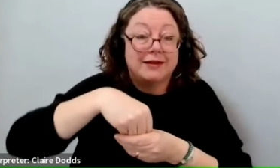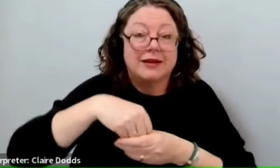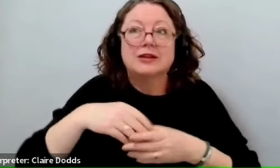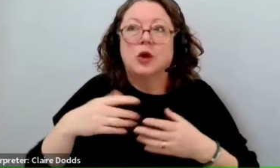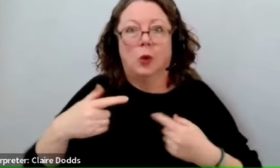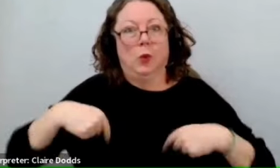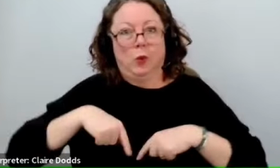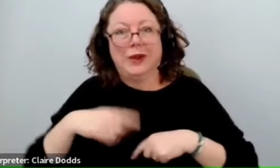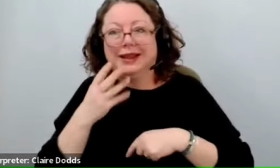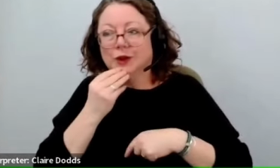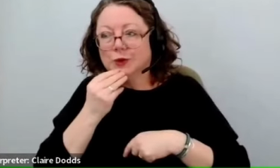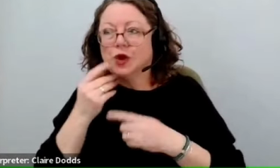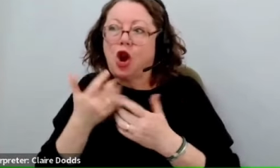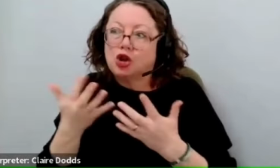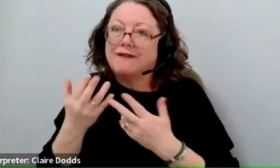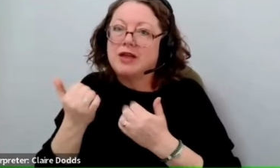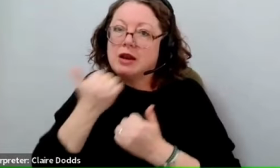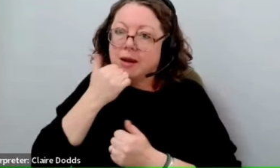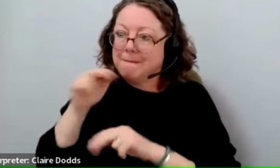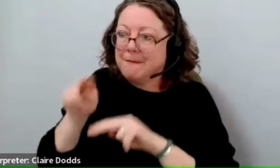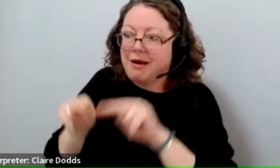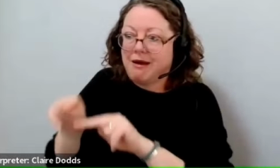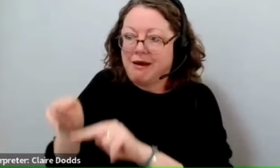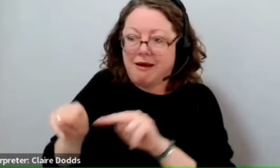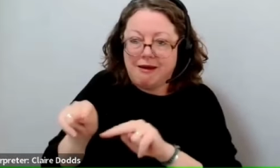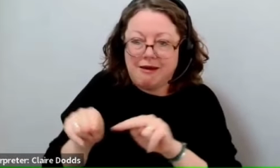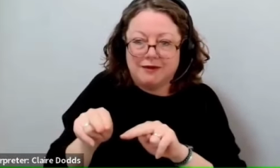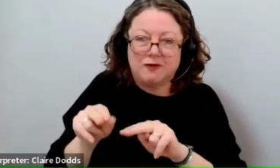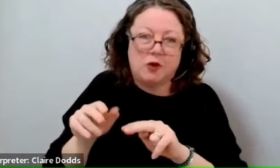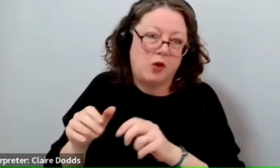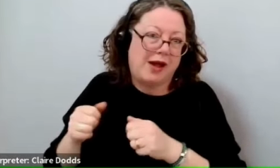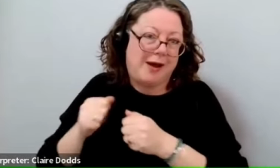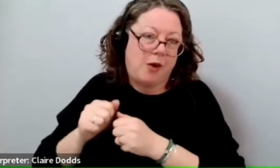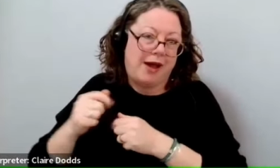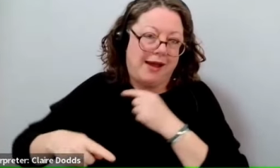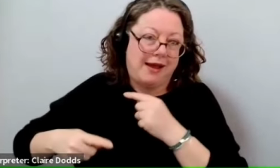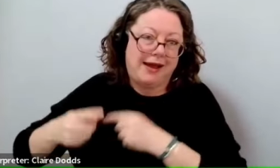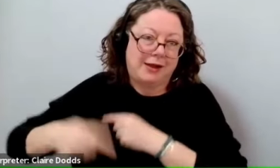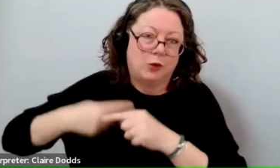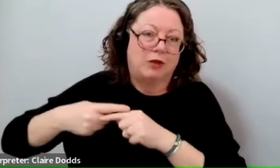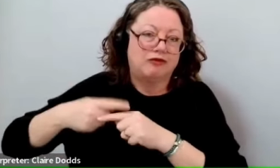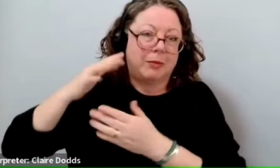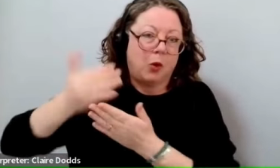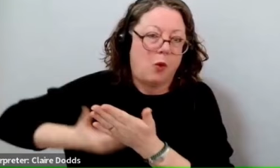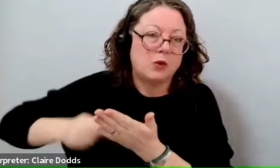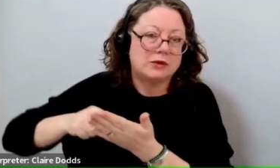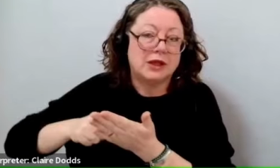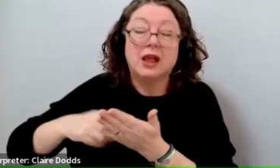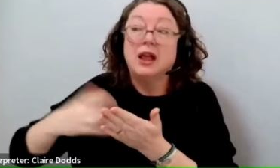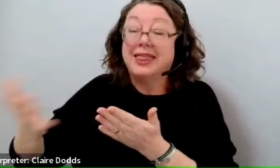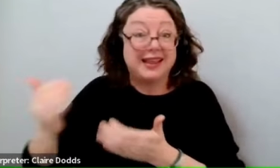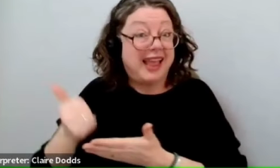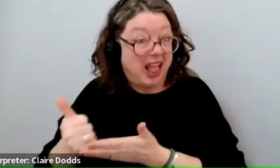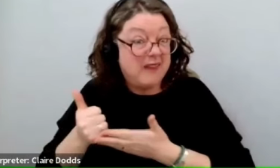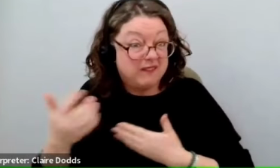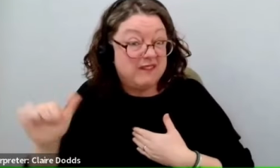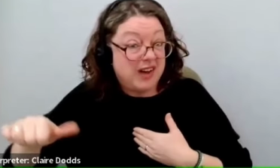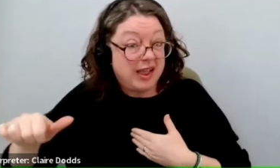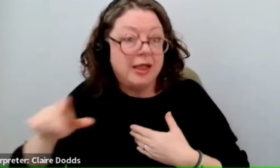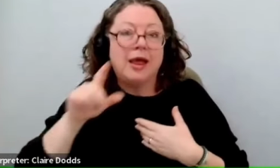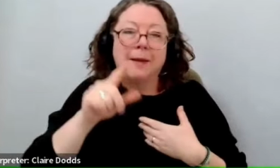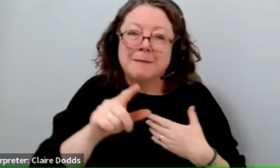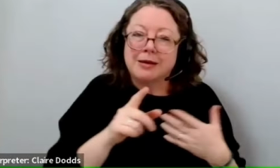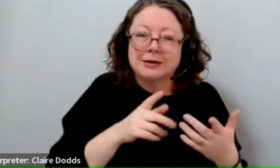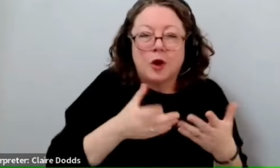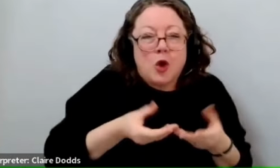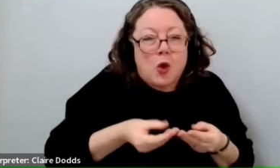numbers for our annual report, so to have a performance framework that can reflect on those numbers, but is still